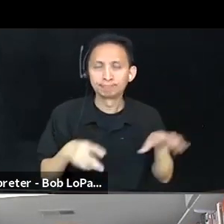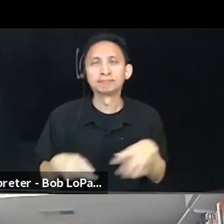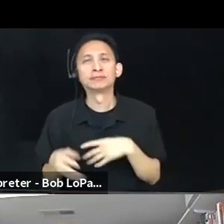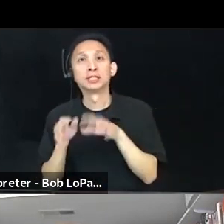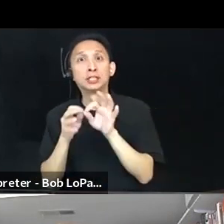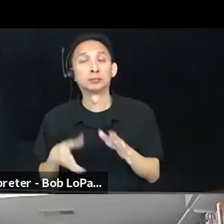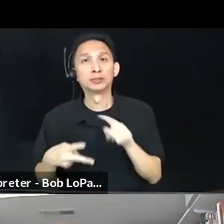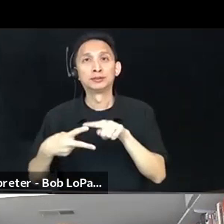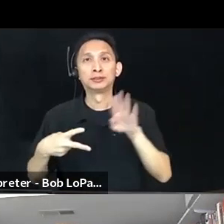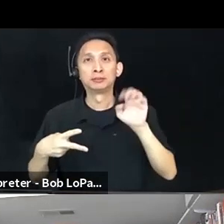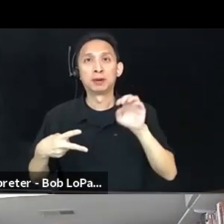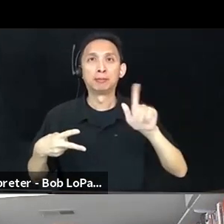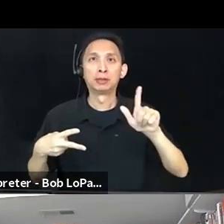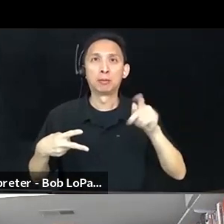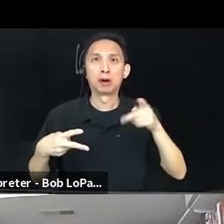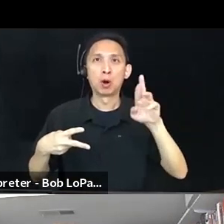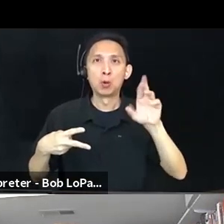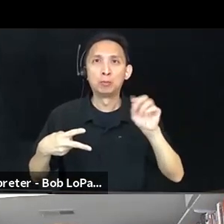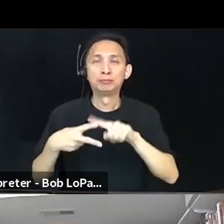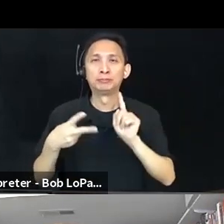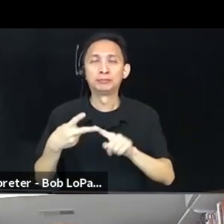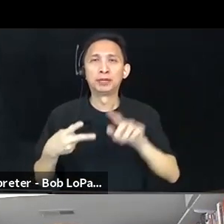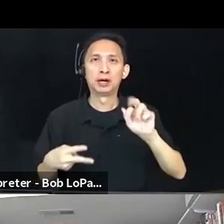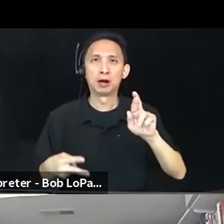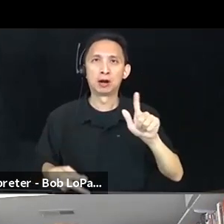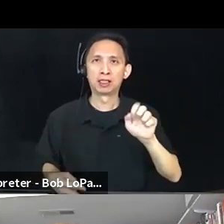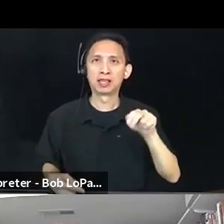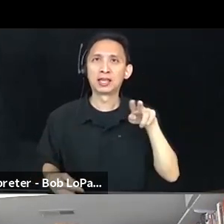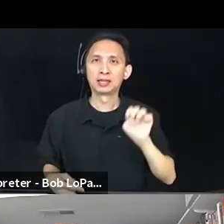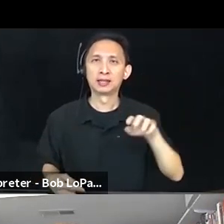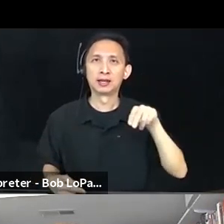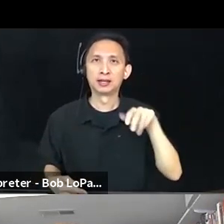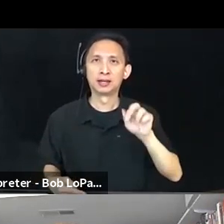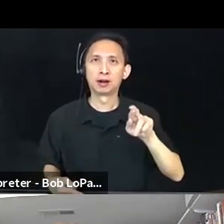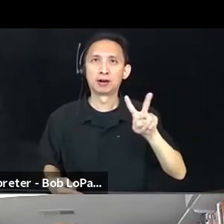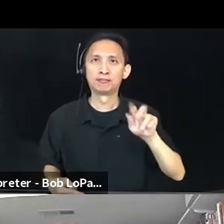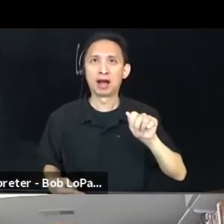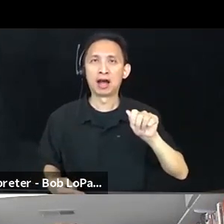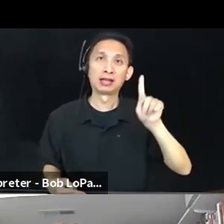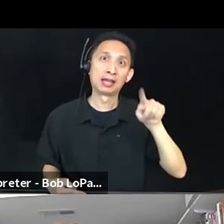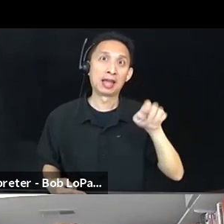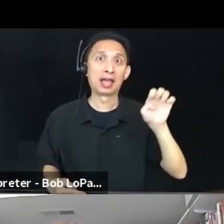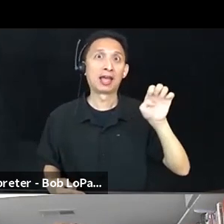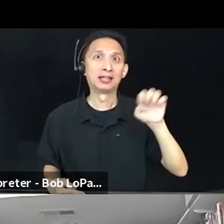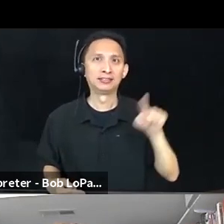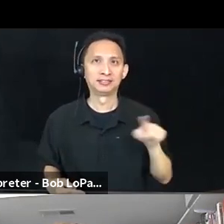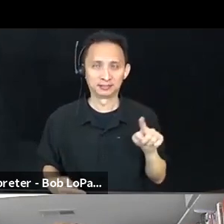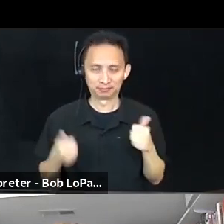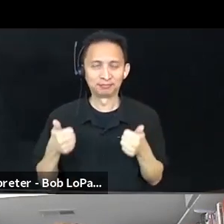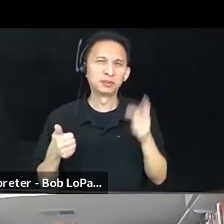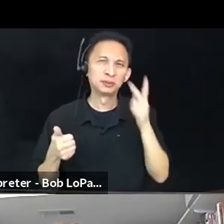Bob Loparo and Arlene Narvaez, who you will see interchangeably from time to